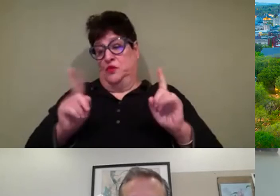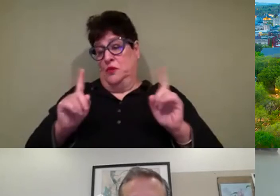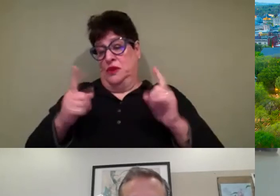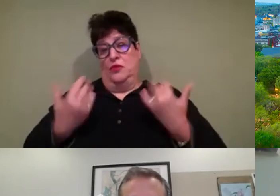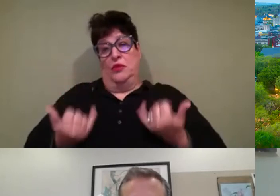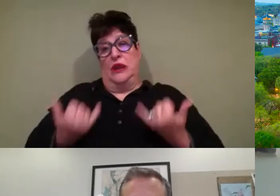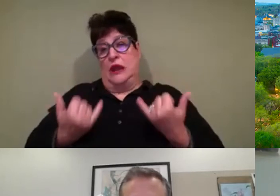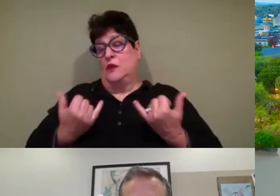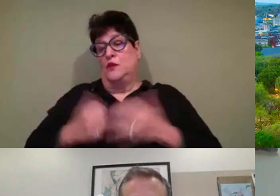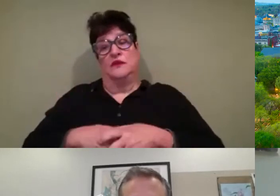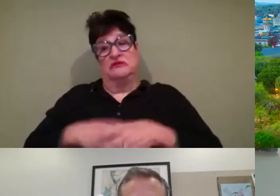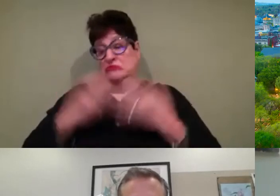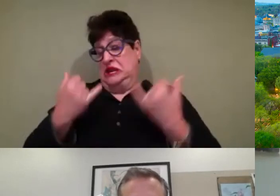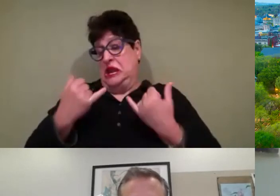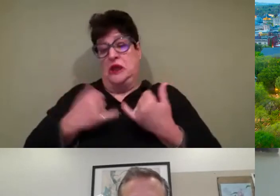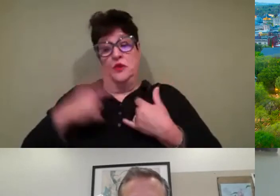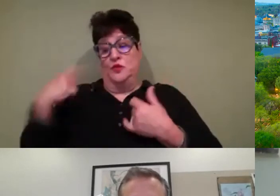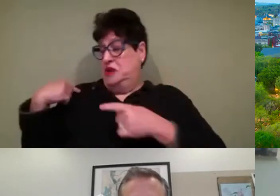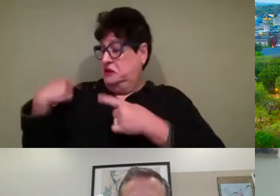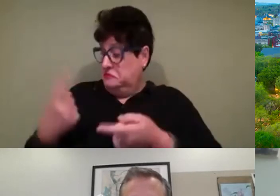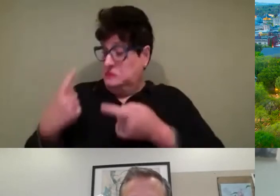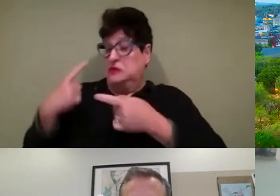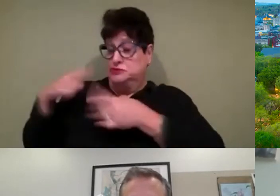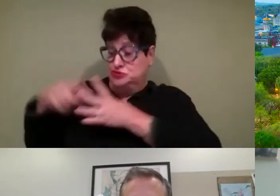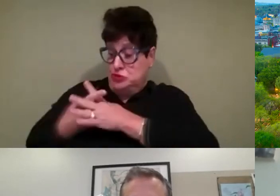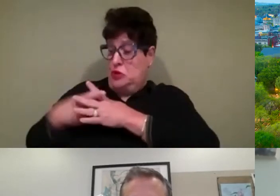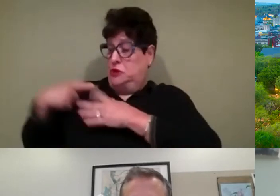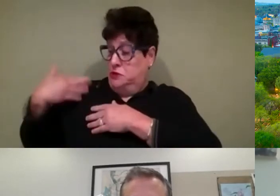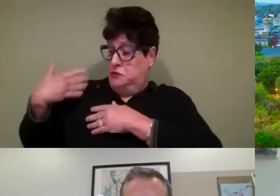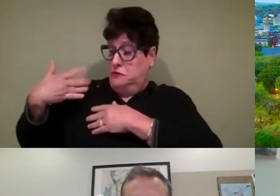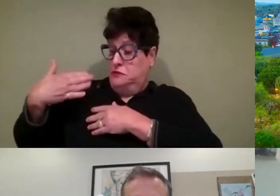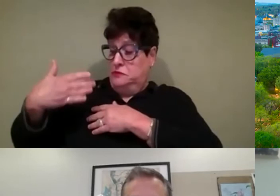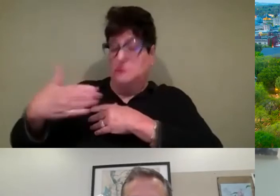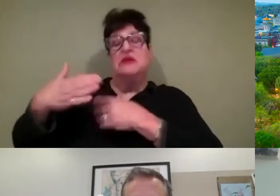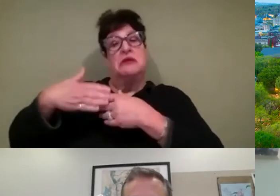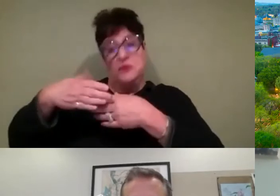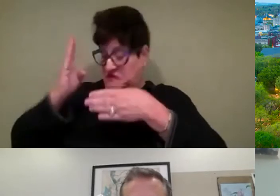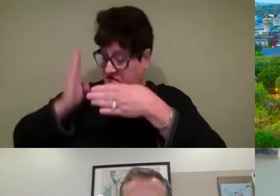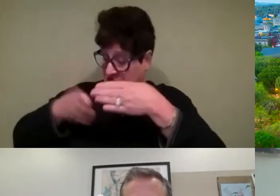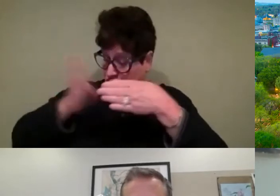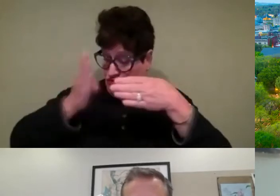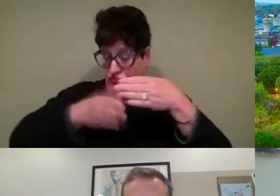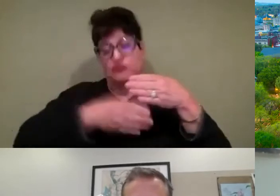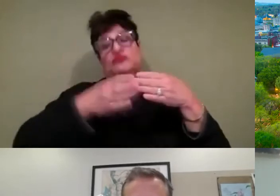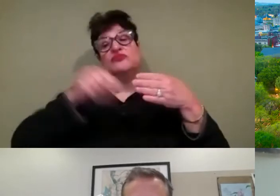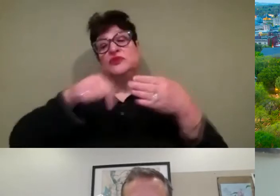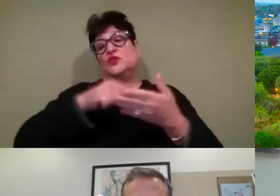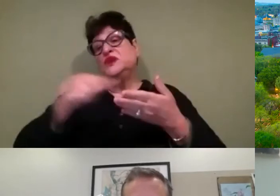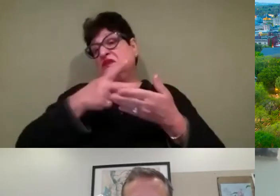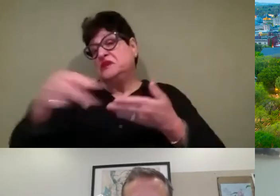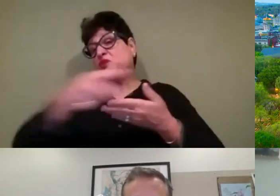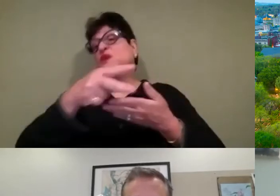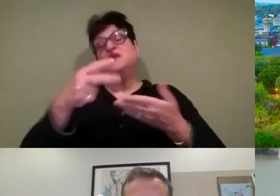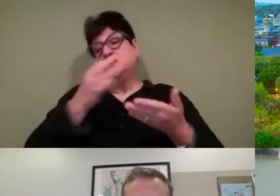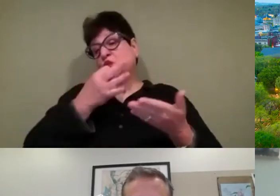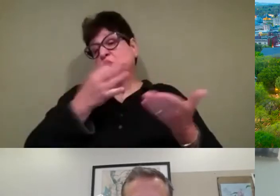we're finishing up where we stand on the setup. There are some final things that we need to do